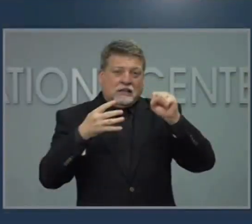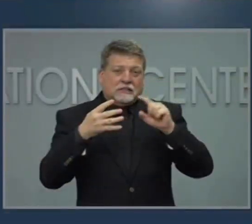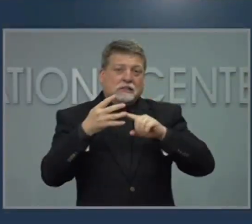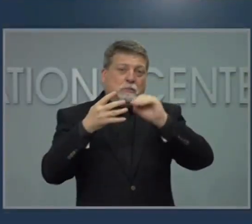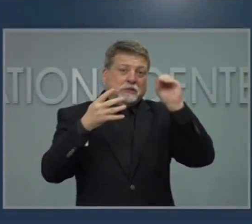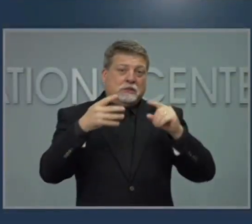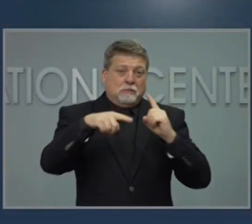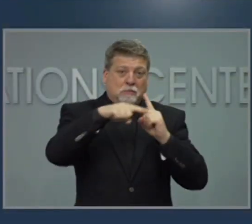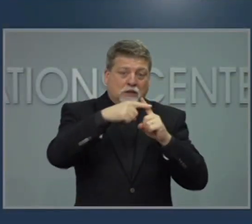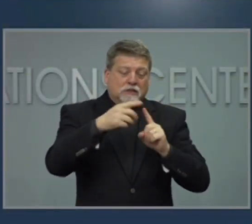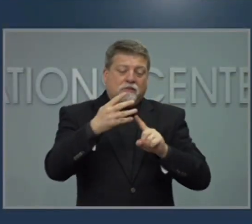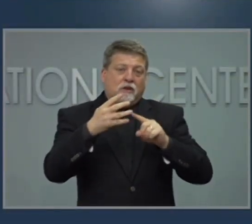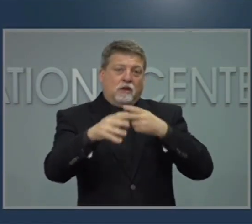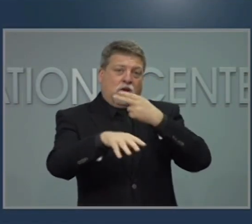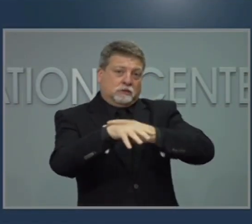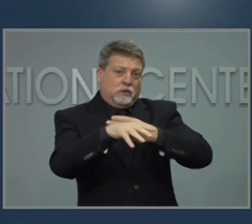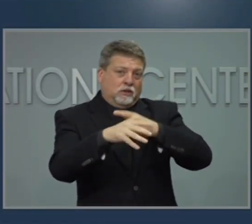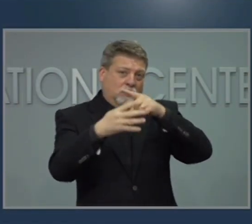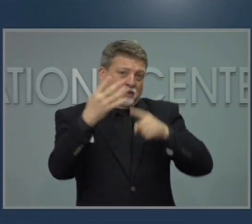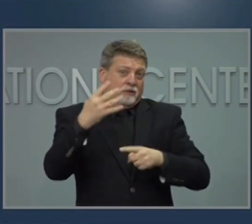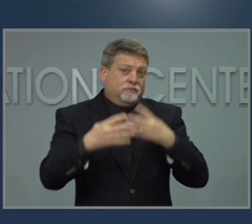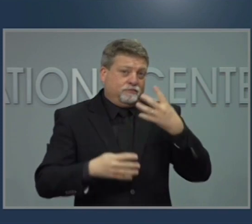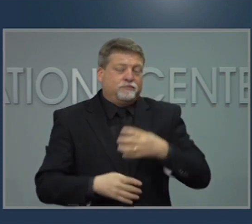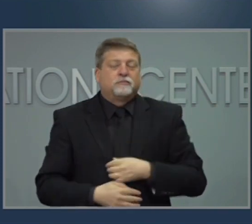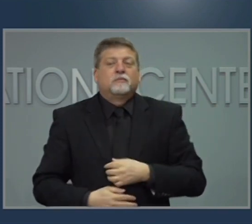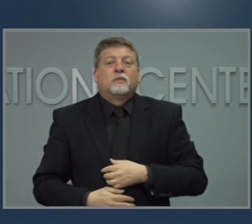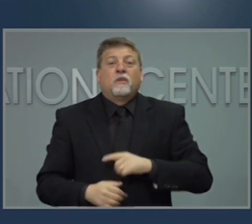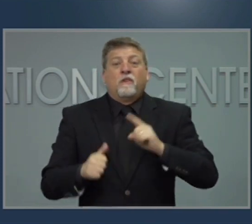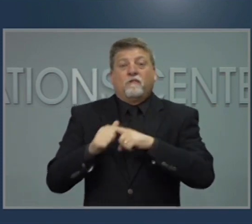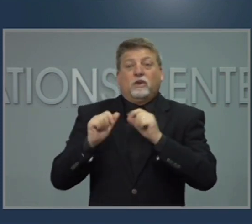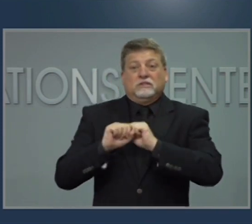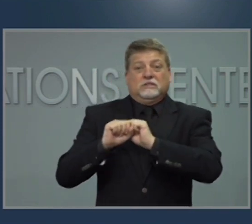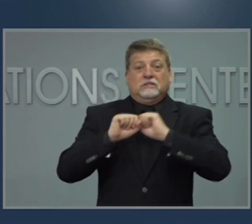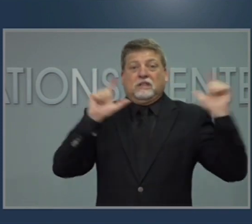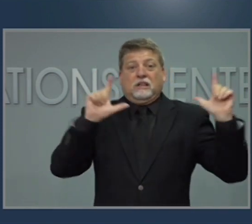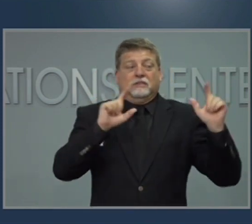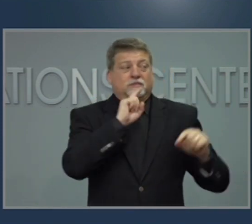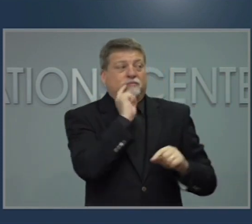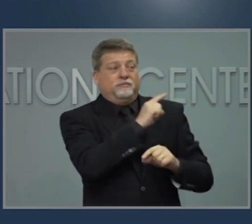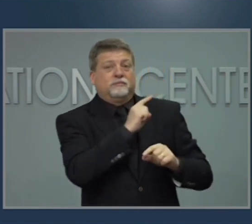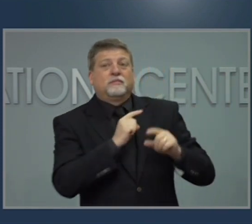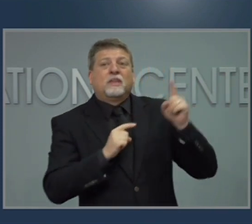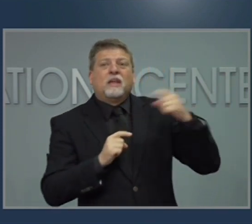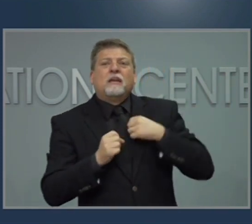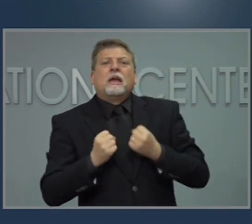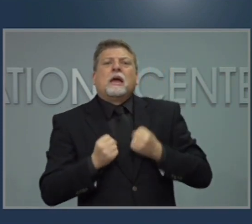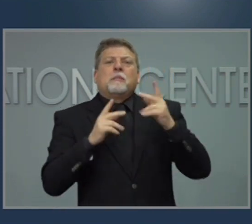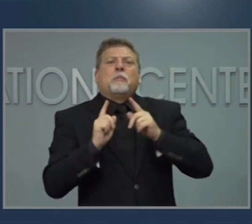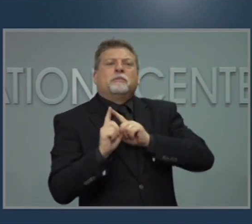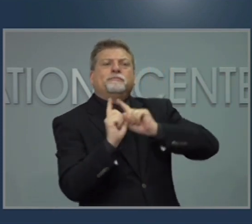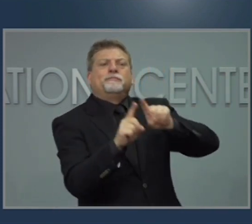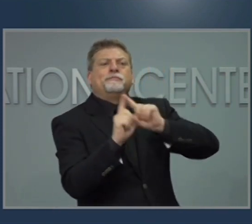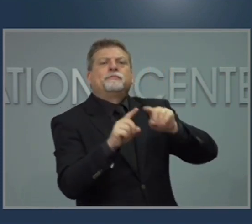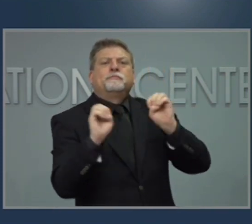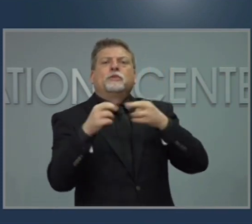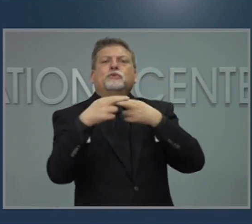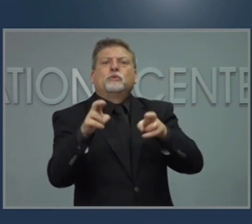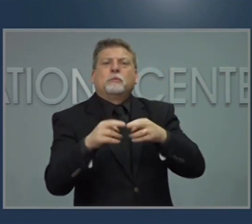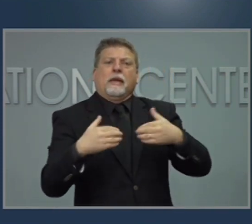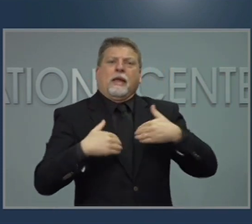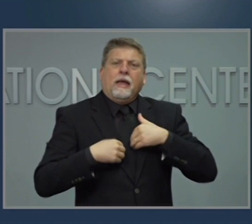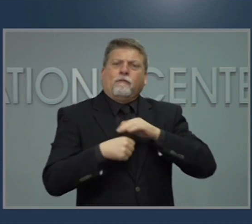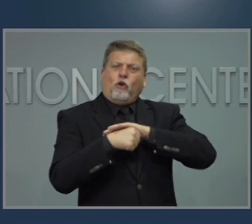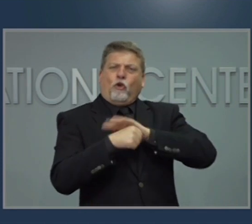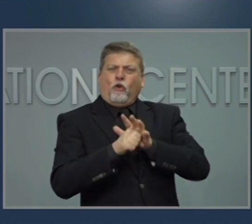and hospitalizations. On our first slide, we look at graphs from a graph from people who come to the emergency department with